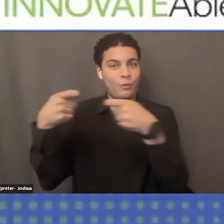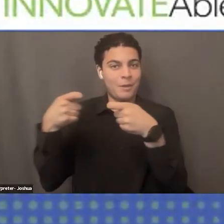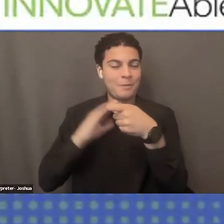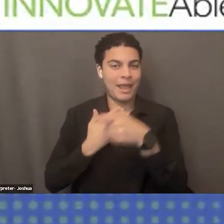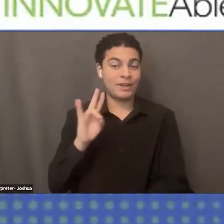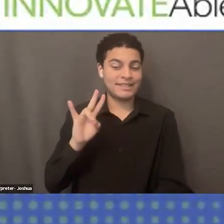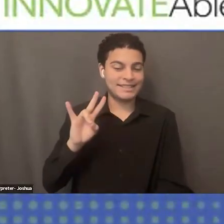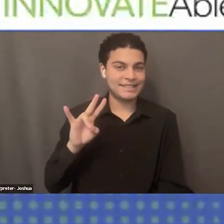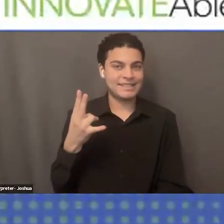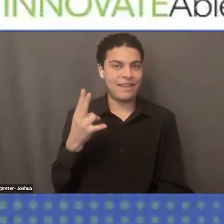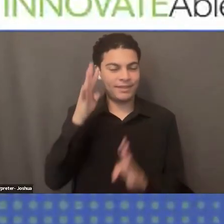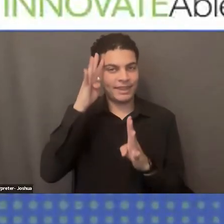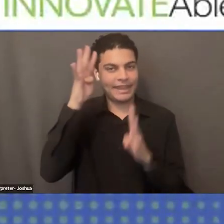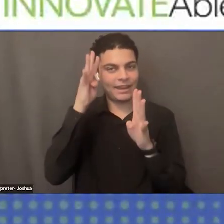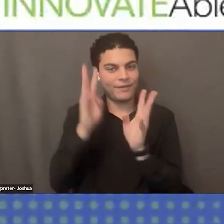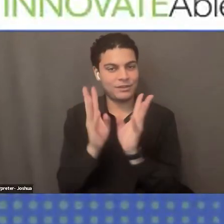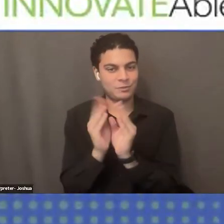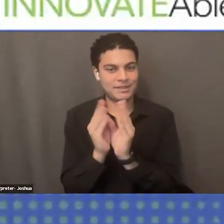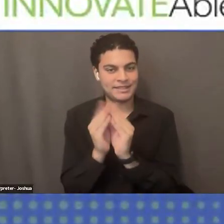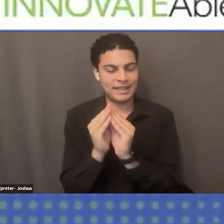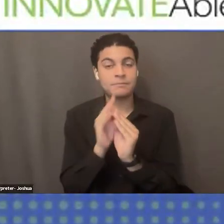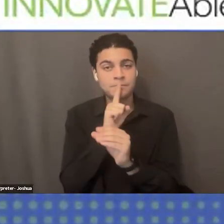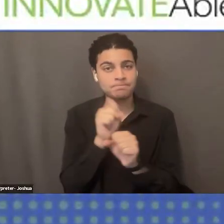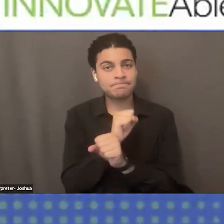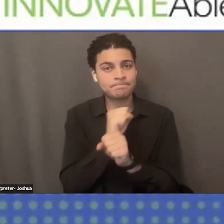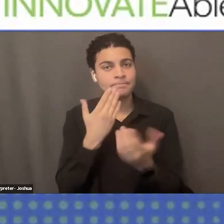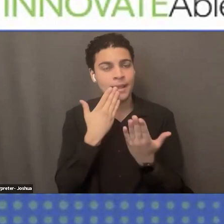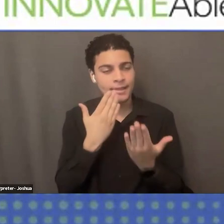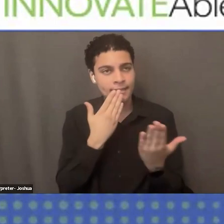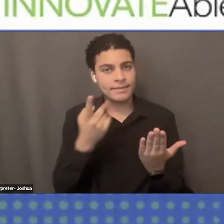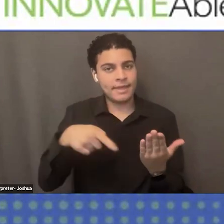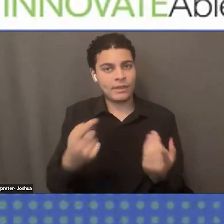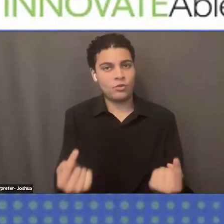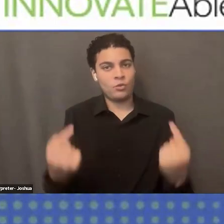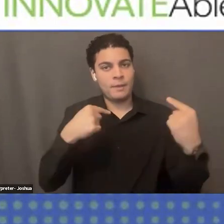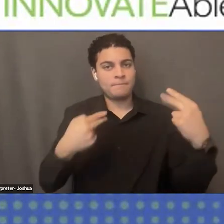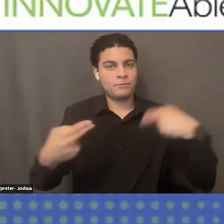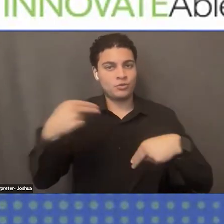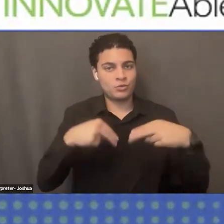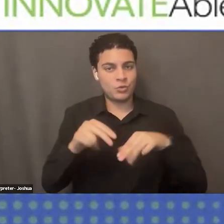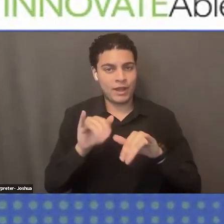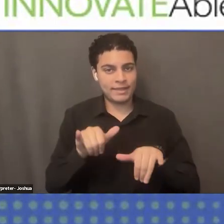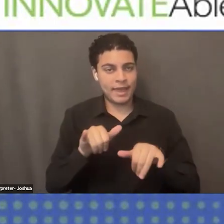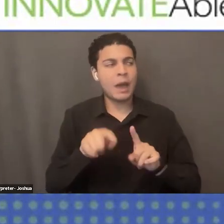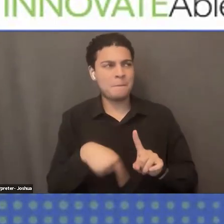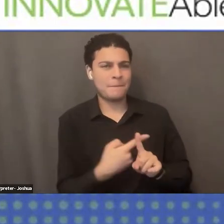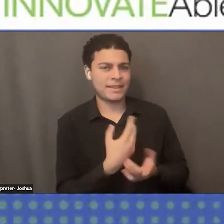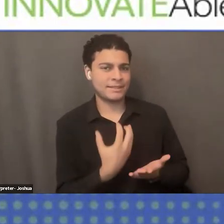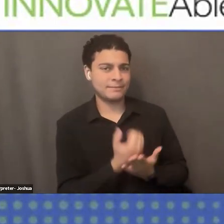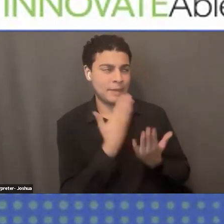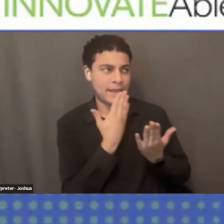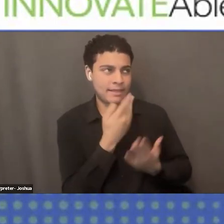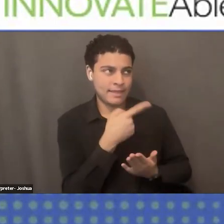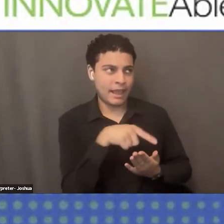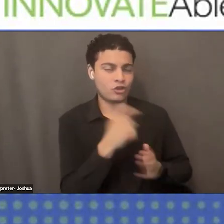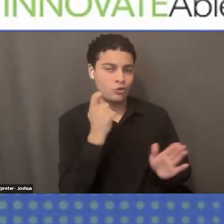We're so glad that you were all here to be part of it. We'd love to just thank our judges for participating and being here. We're